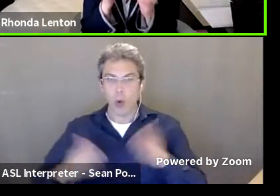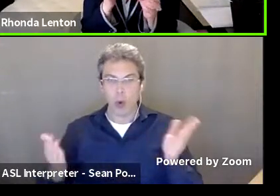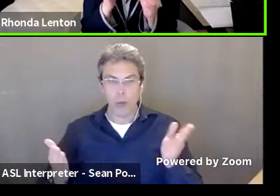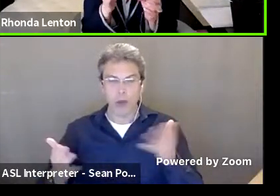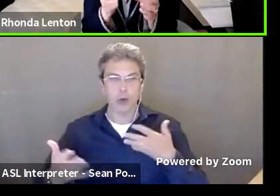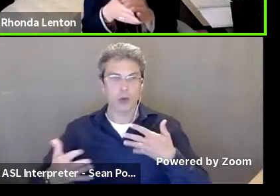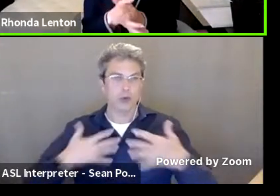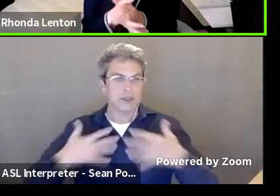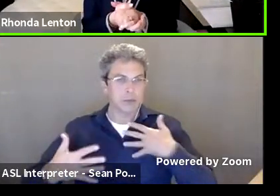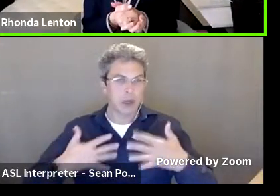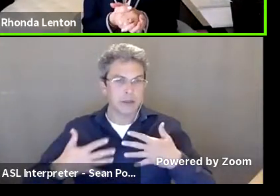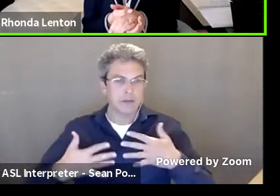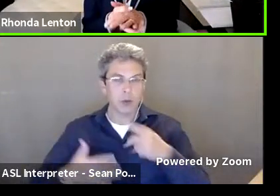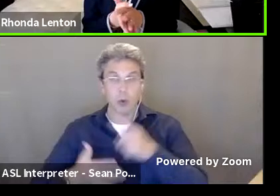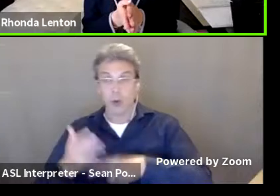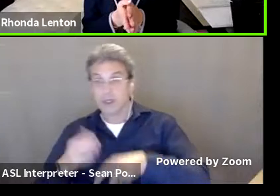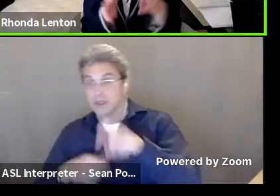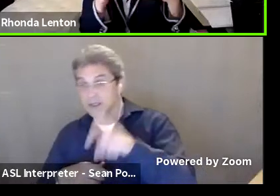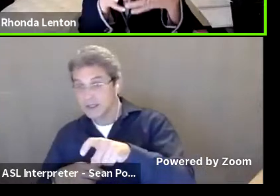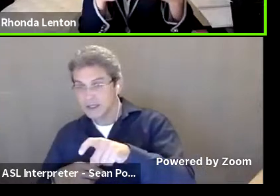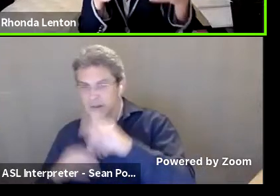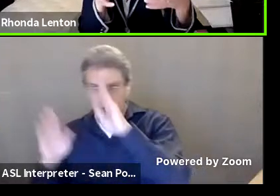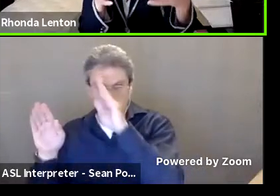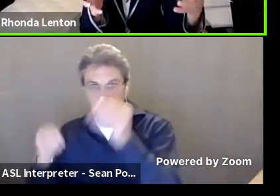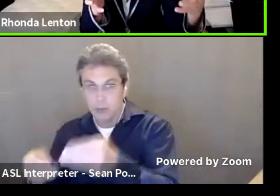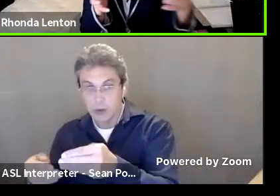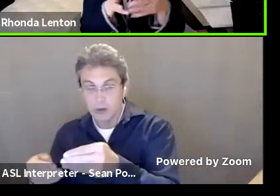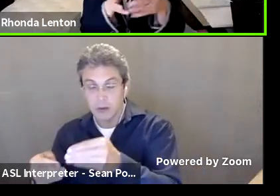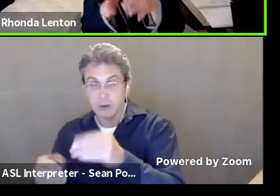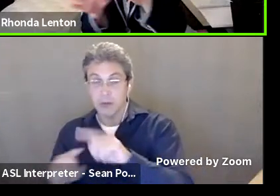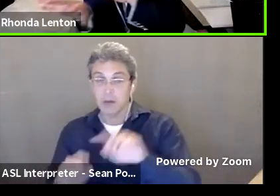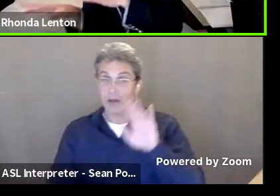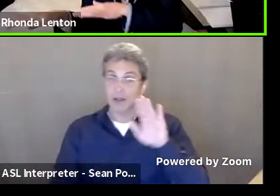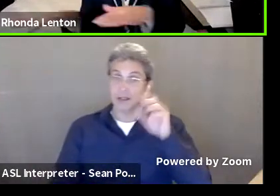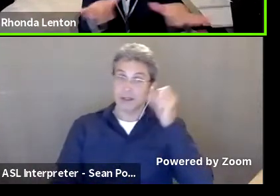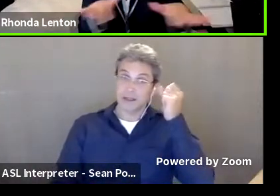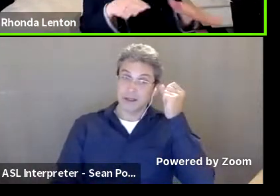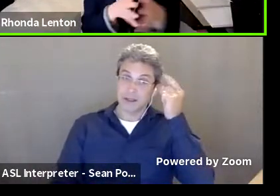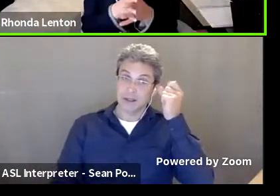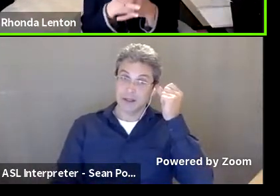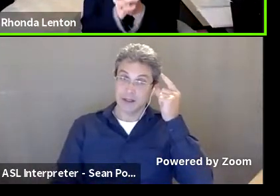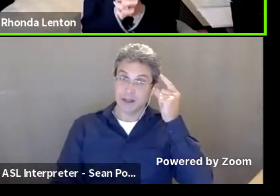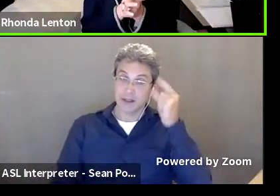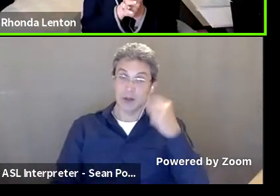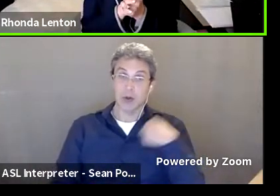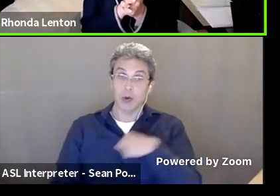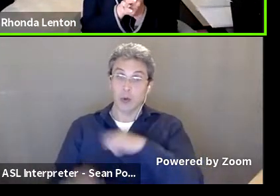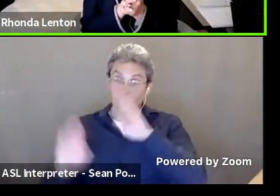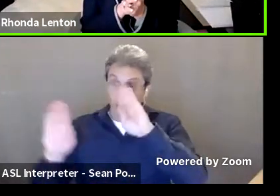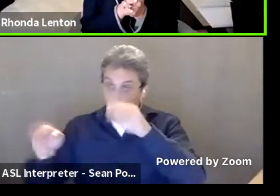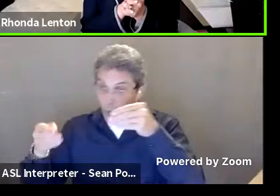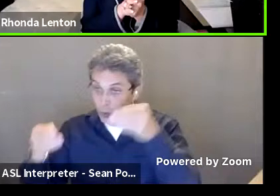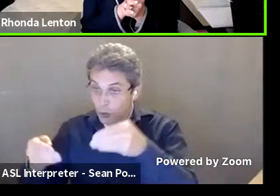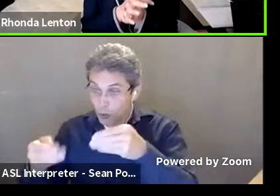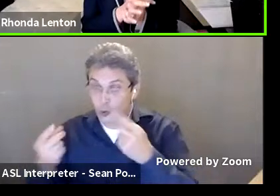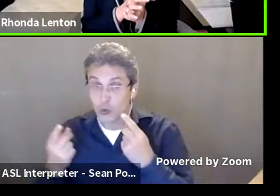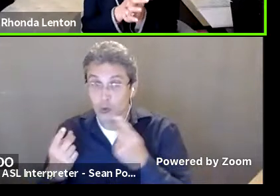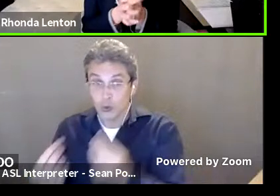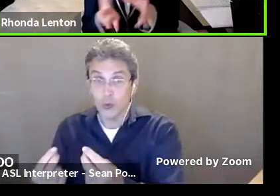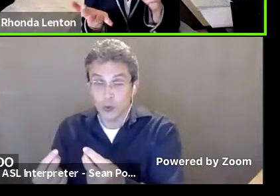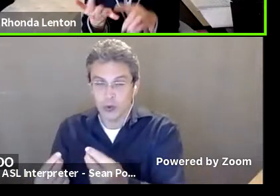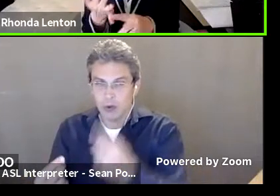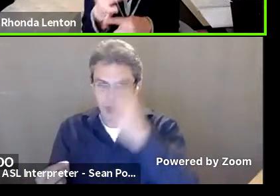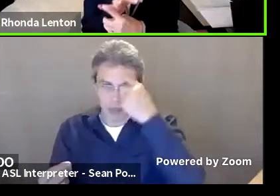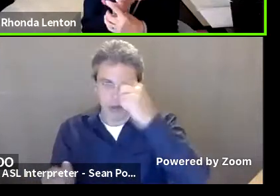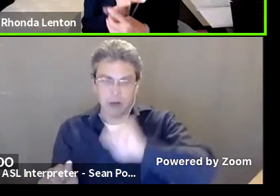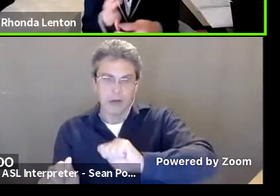responsiveness to needs, but understanding that when you do that, there's a whole underbelly of how you